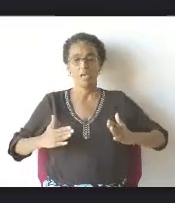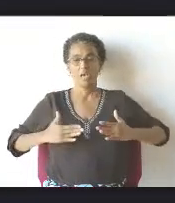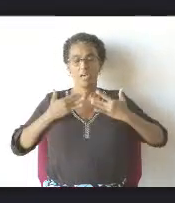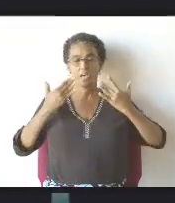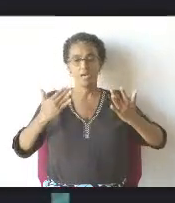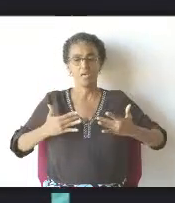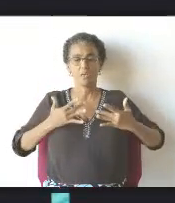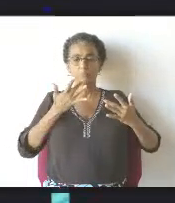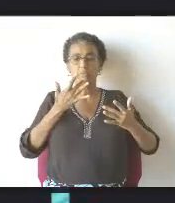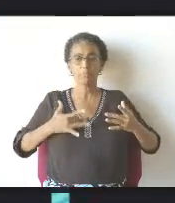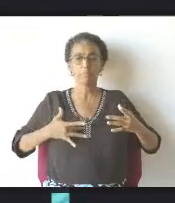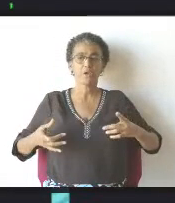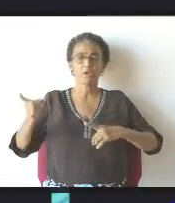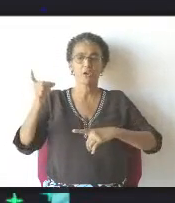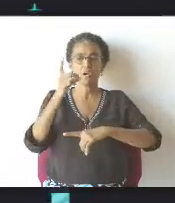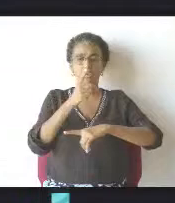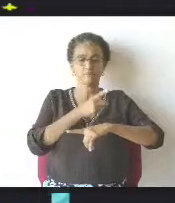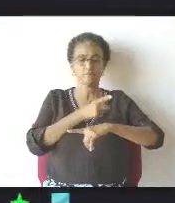Happy